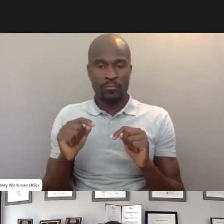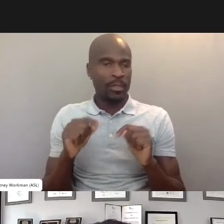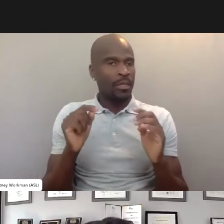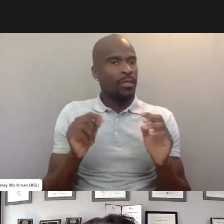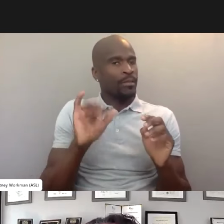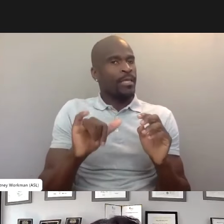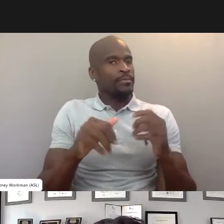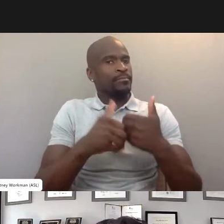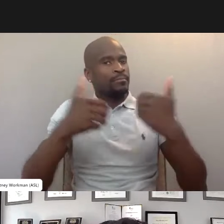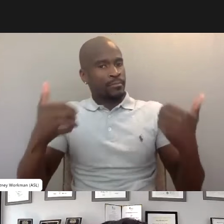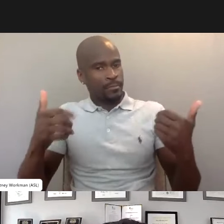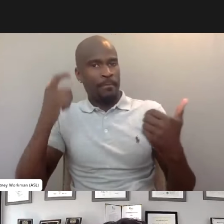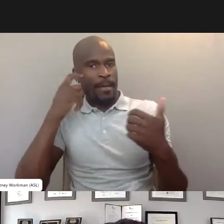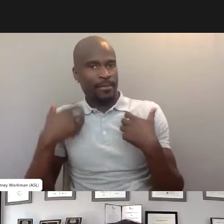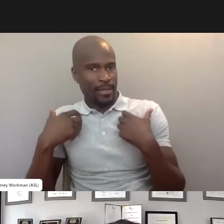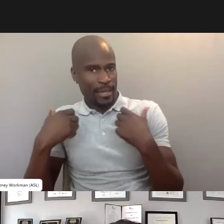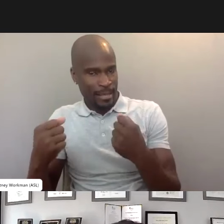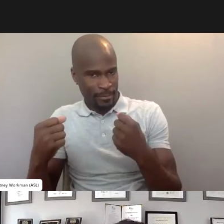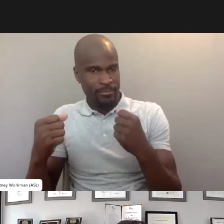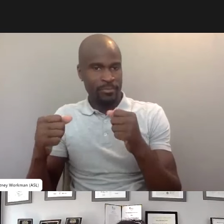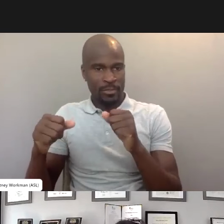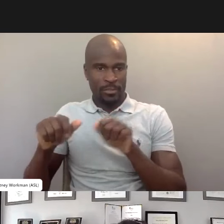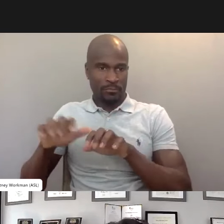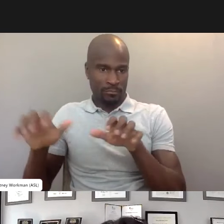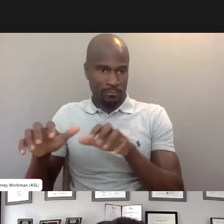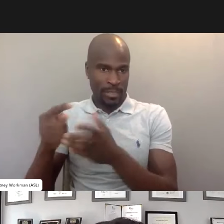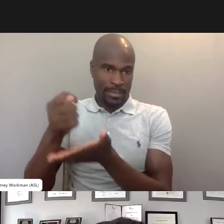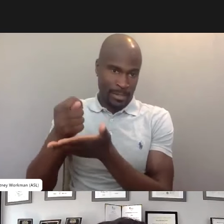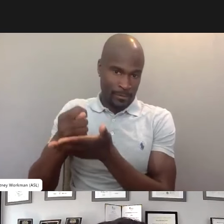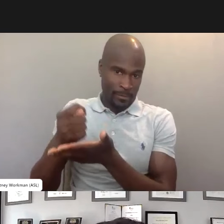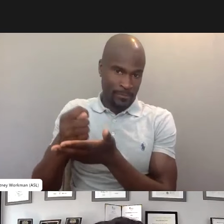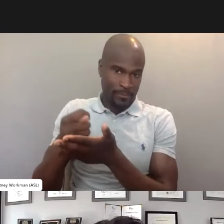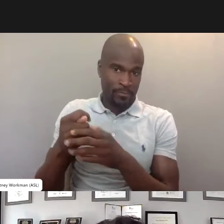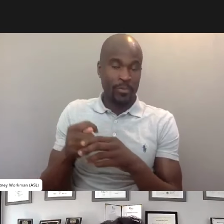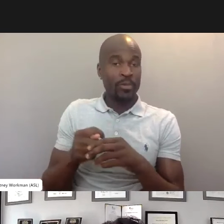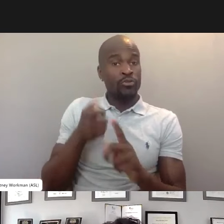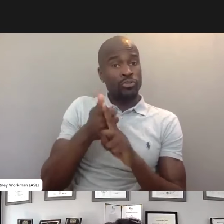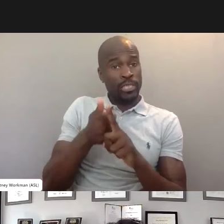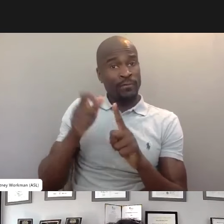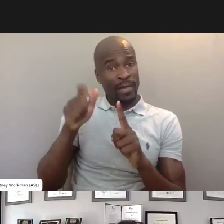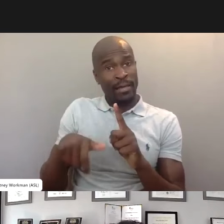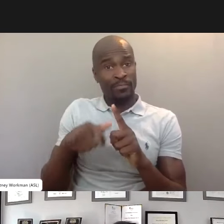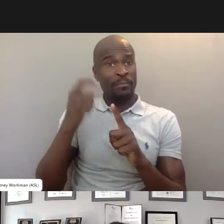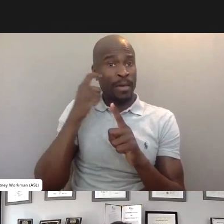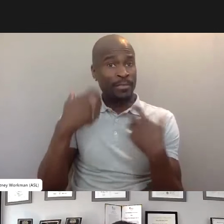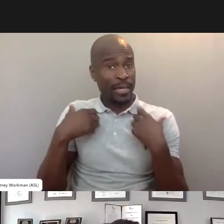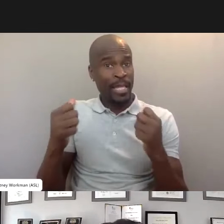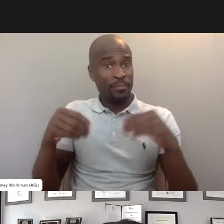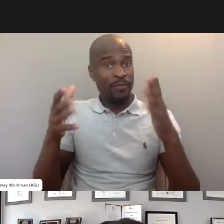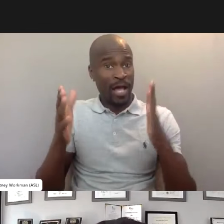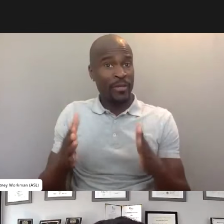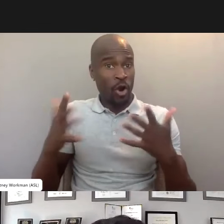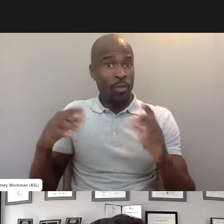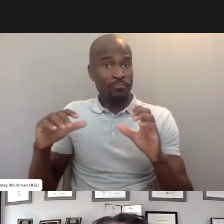providers could engage folks in SPR, but you don't have to be a mental health provider to help folks